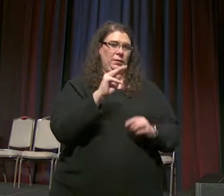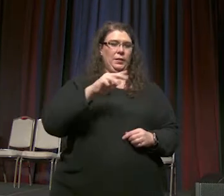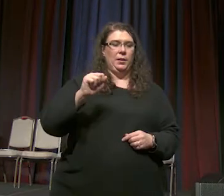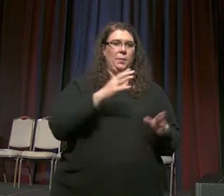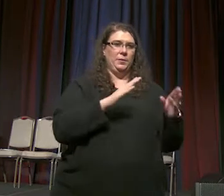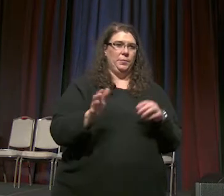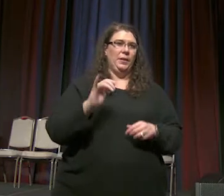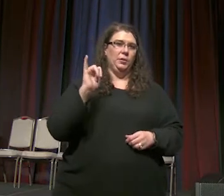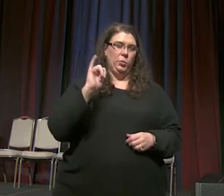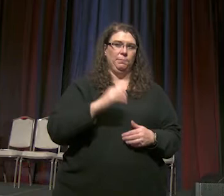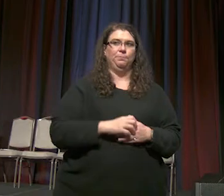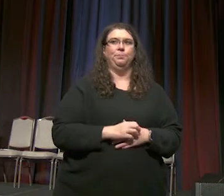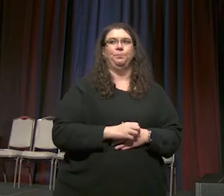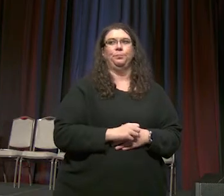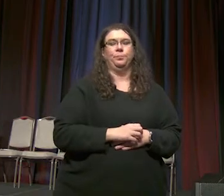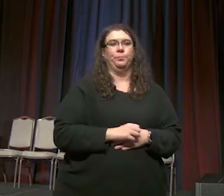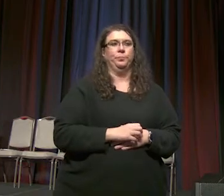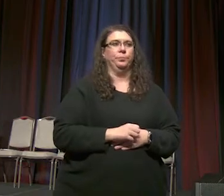well.